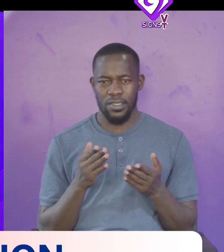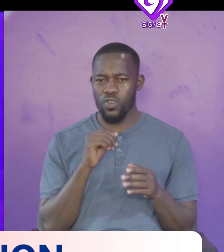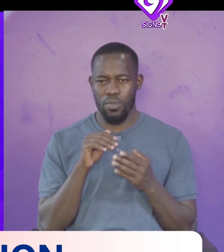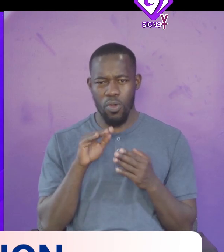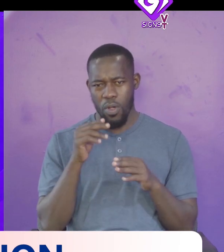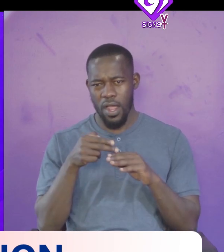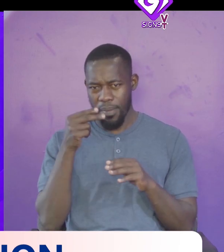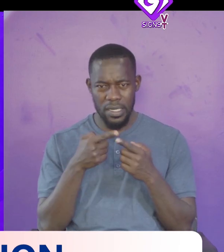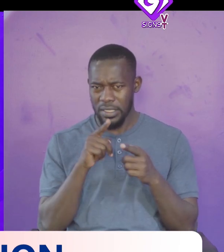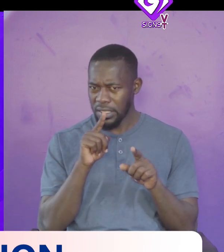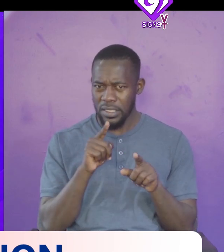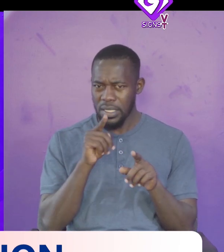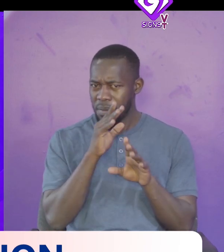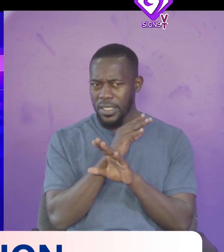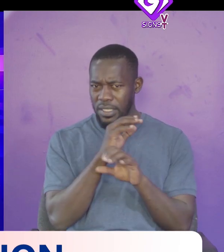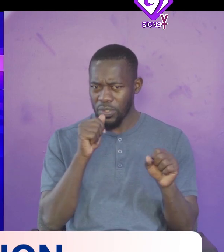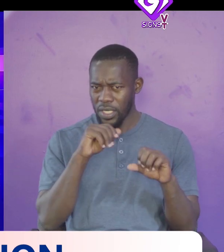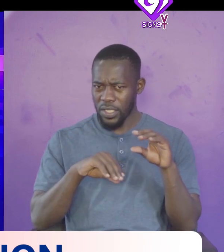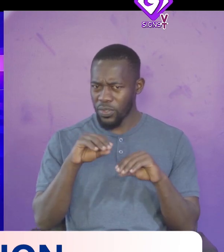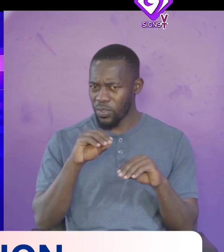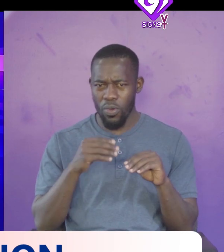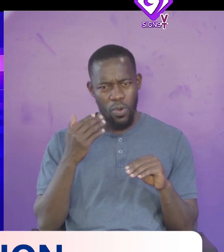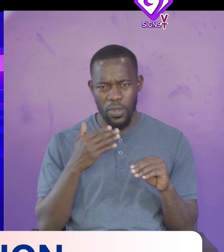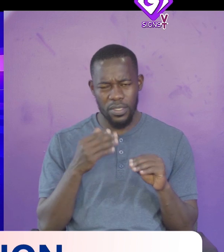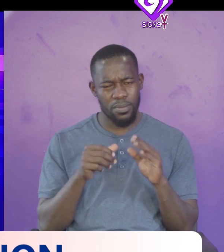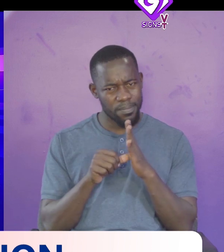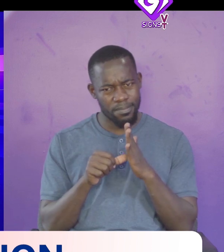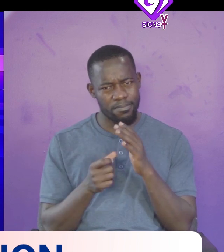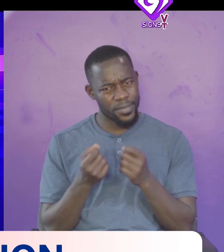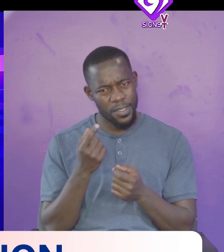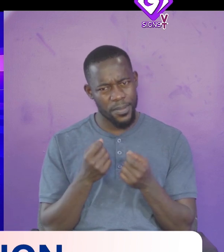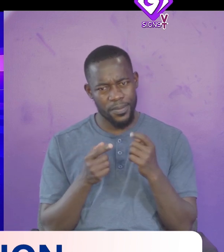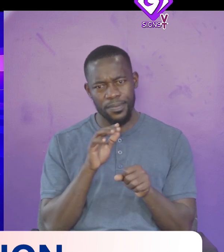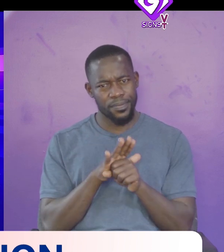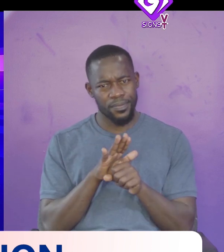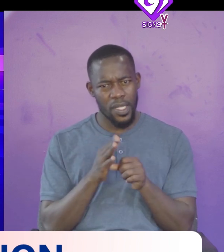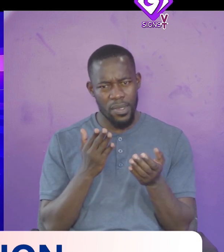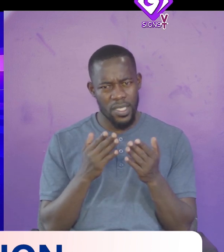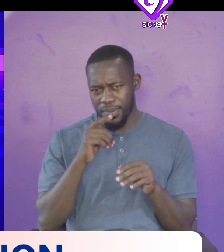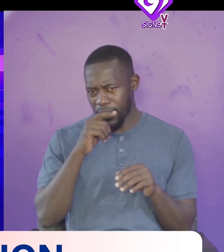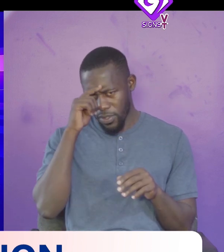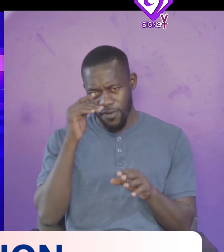But during the main elections, because of the presidential race,